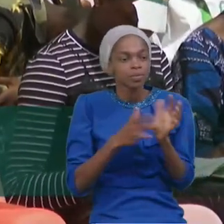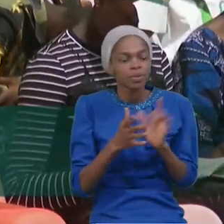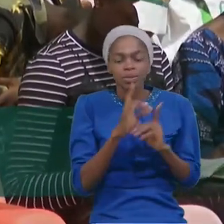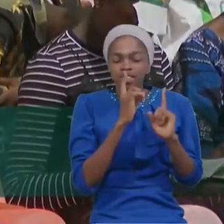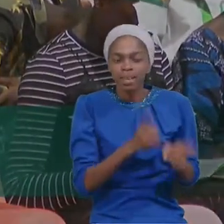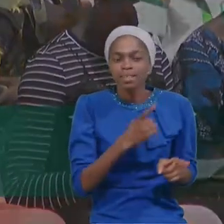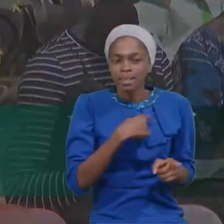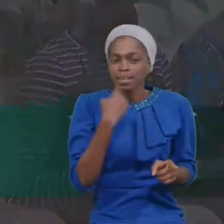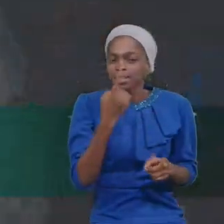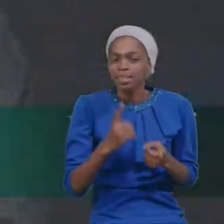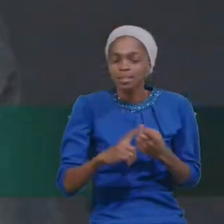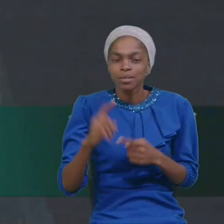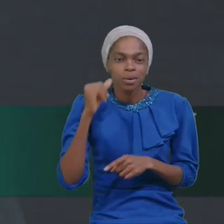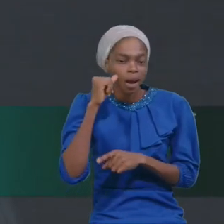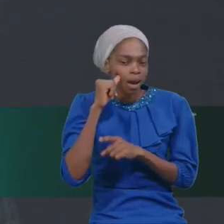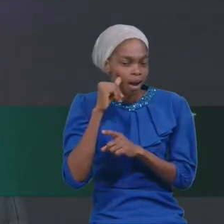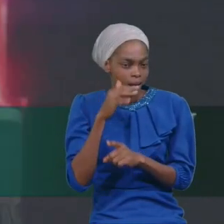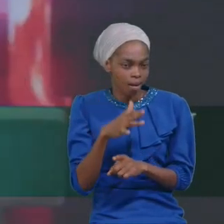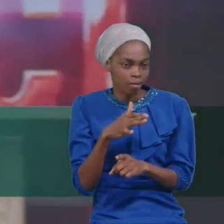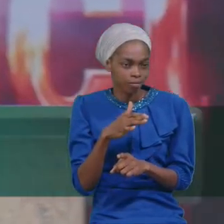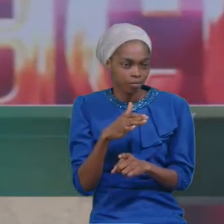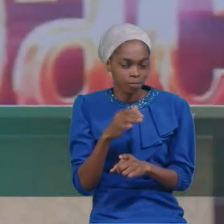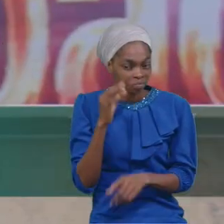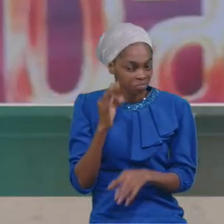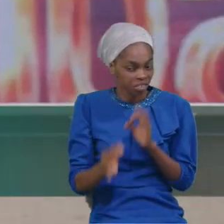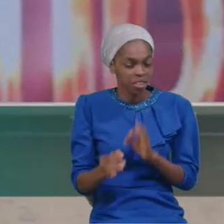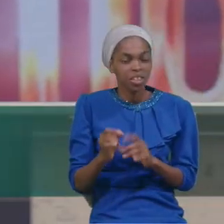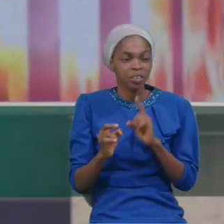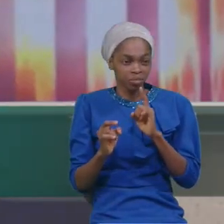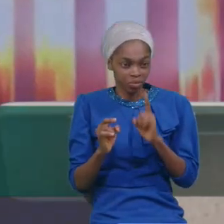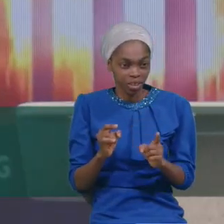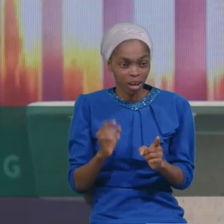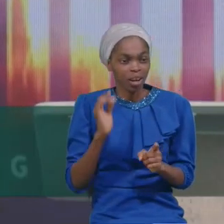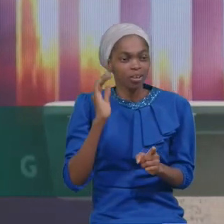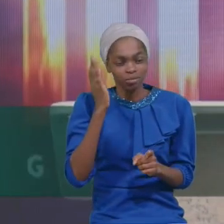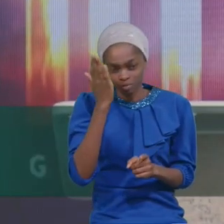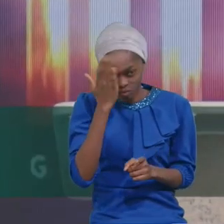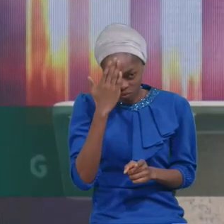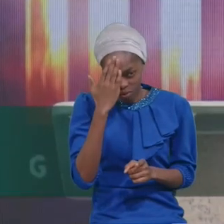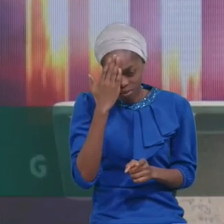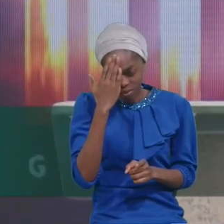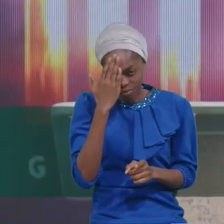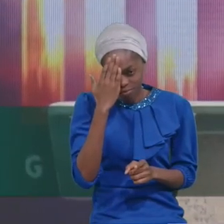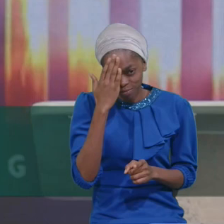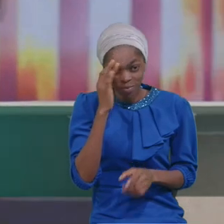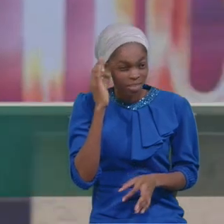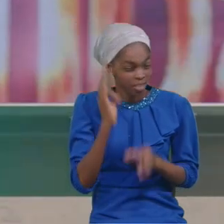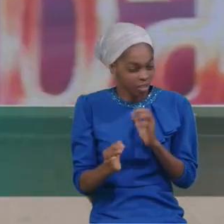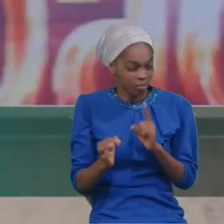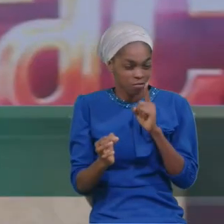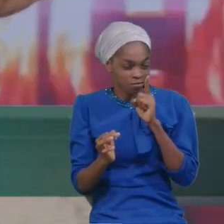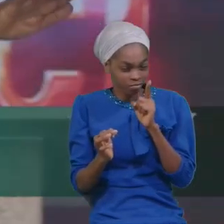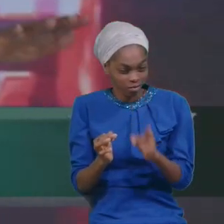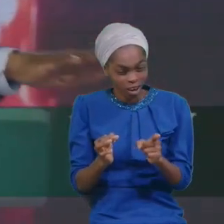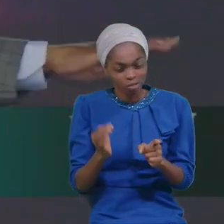if thou knewest, What's the Lord saying? He says, I know